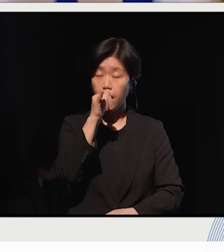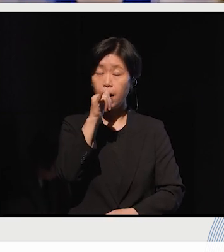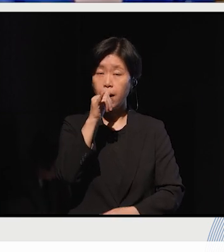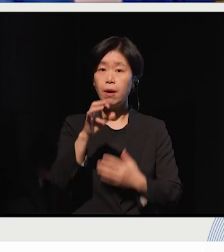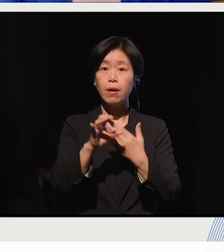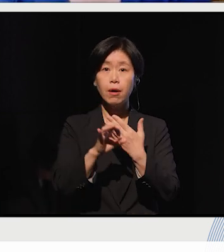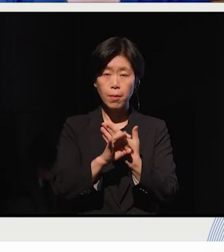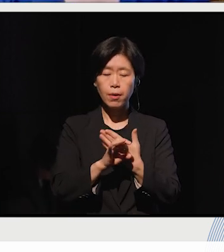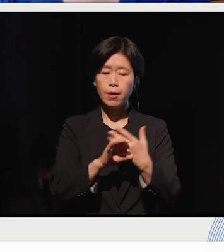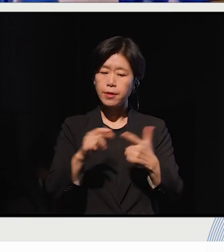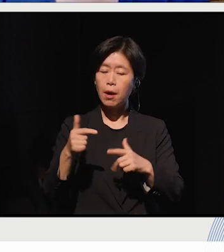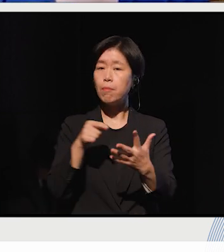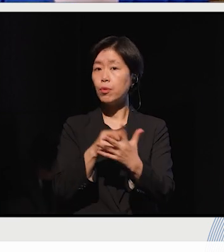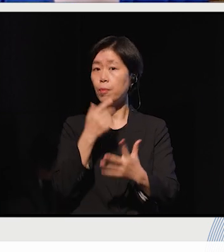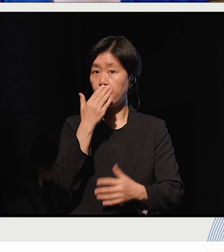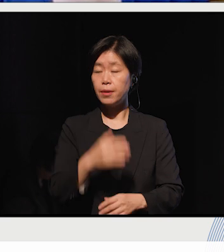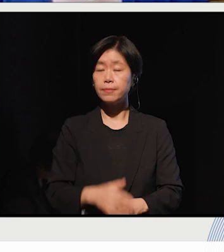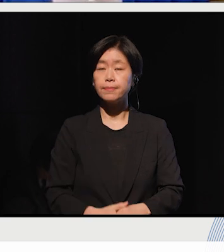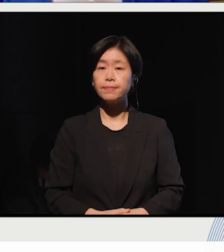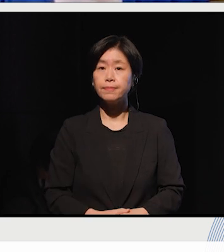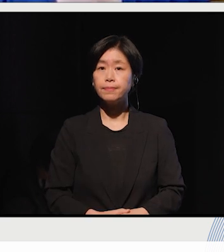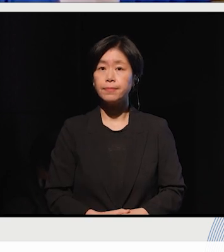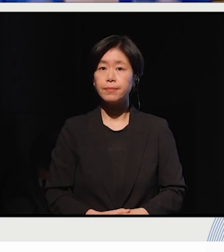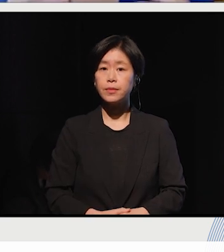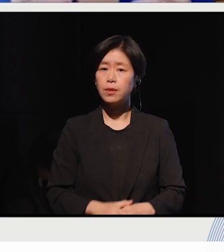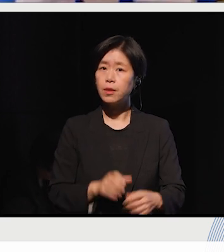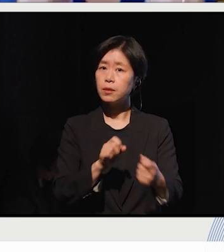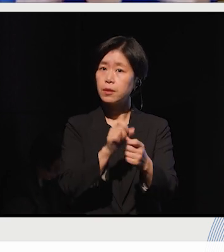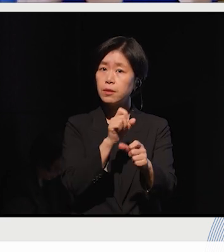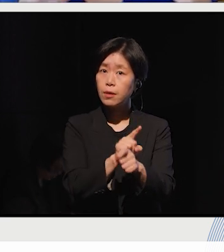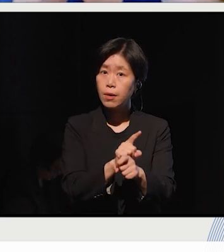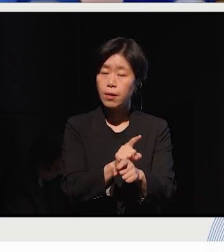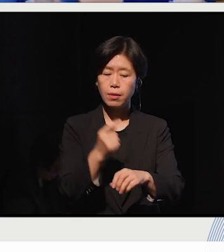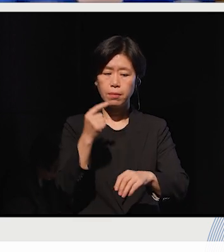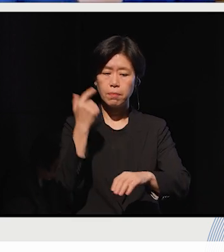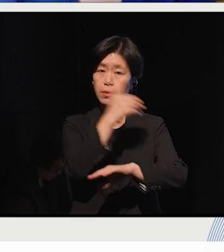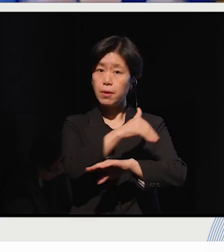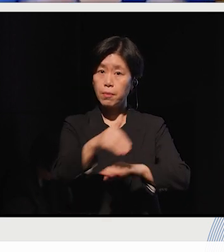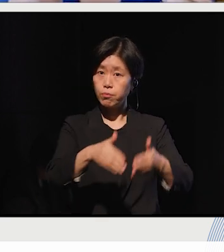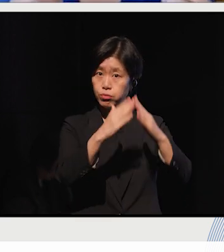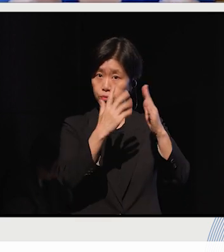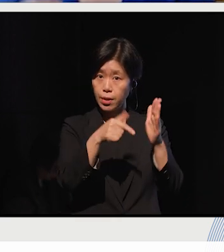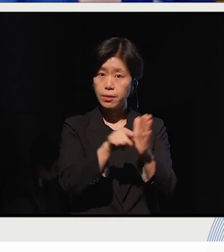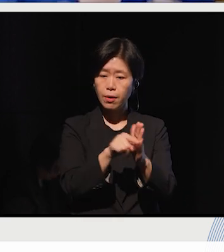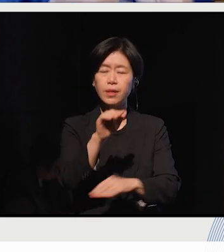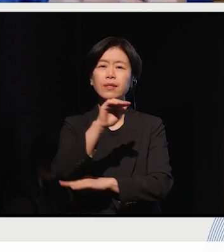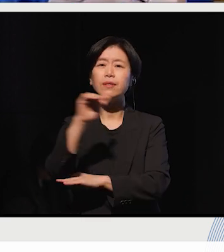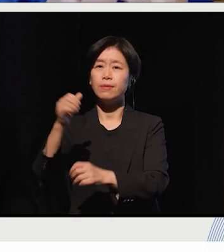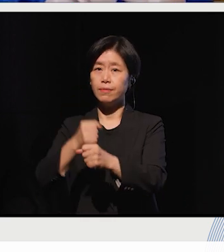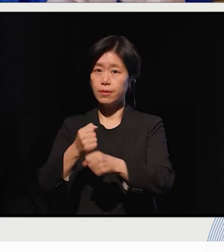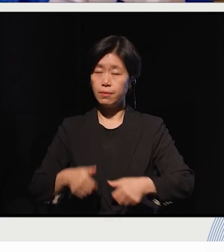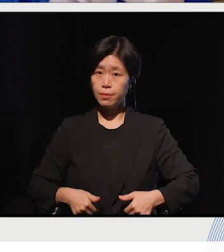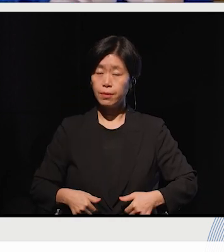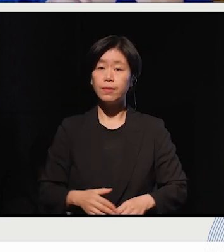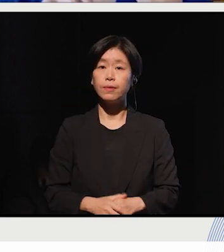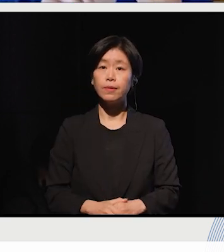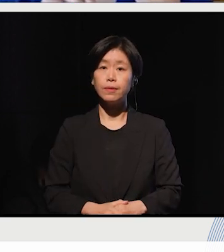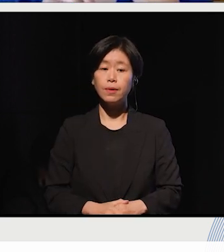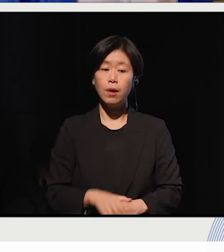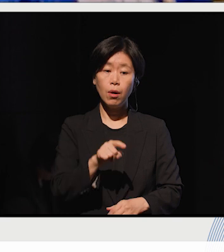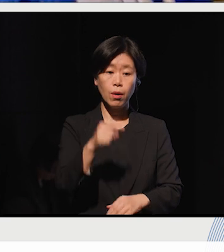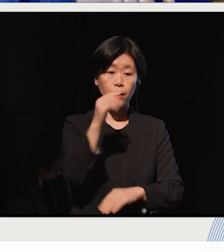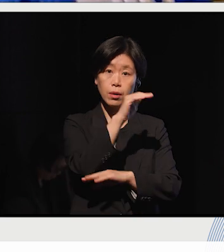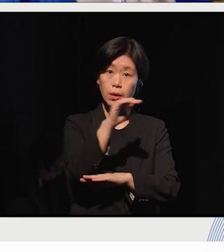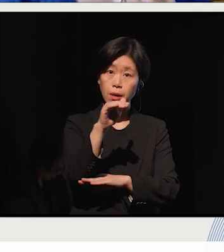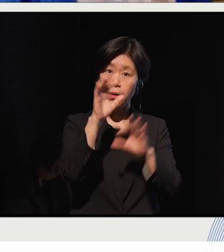in order to create an accessibility plan. Your accessibility plan is going to identify